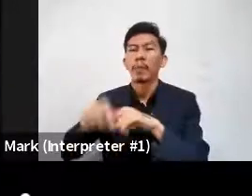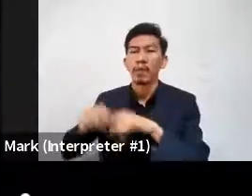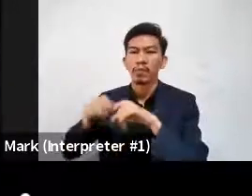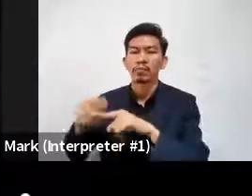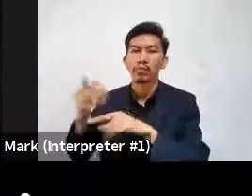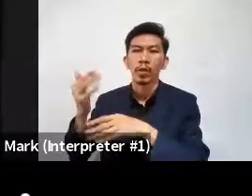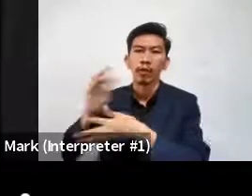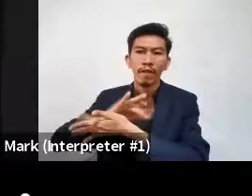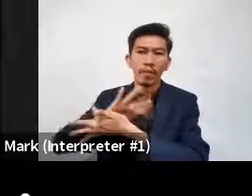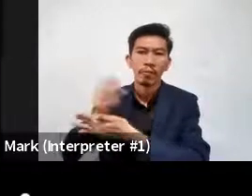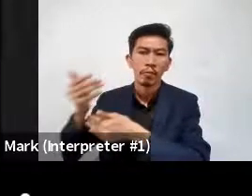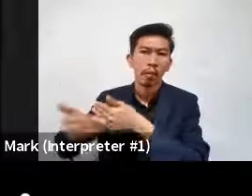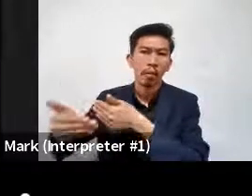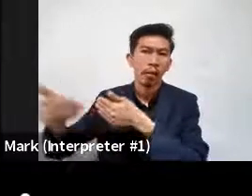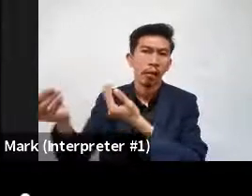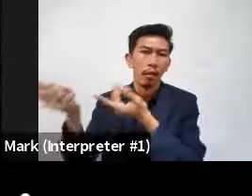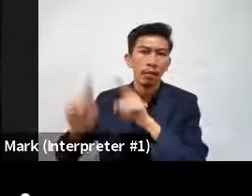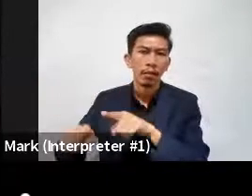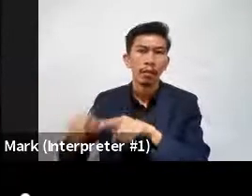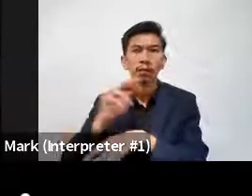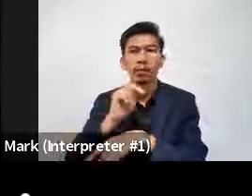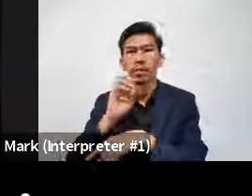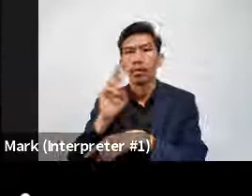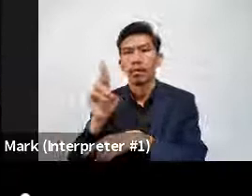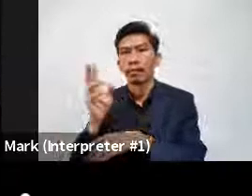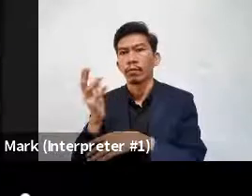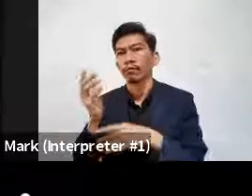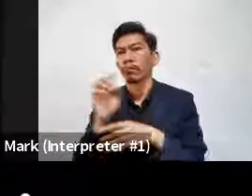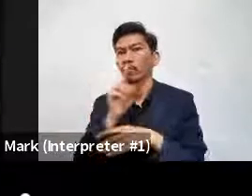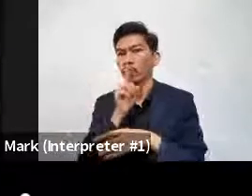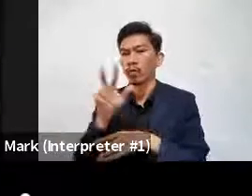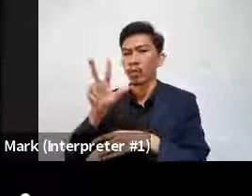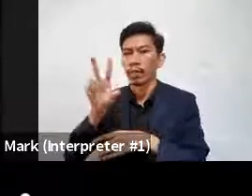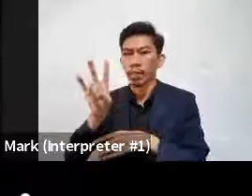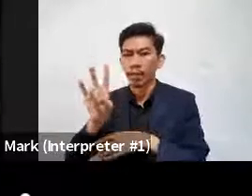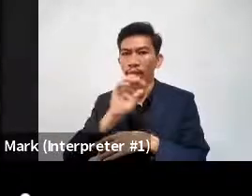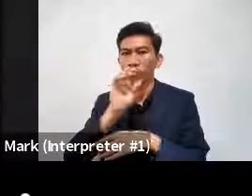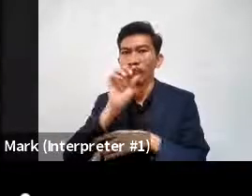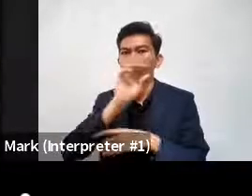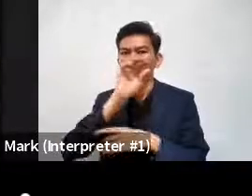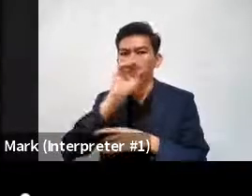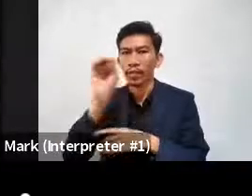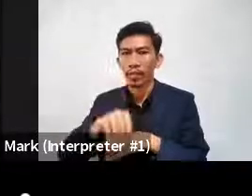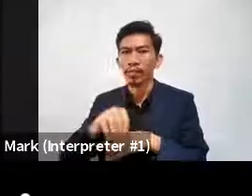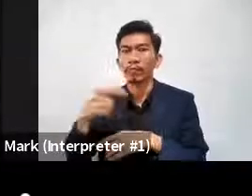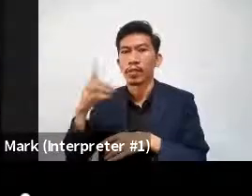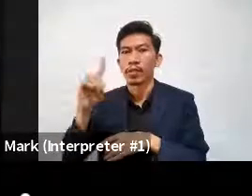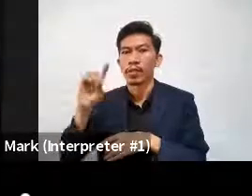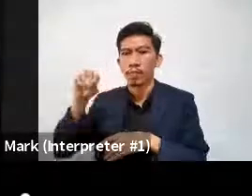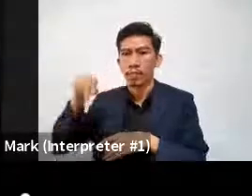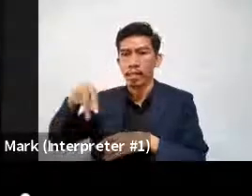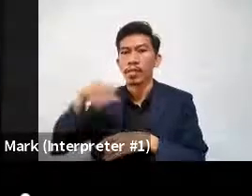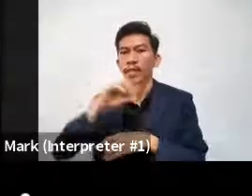in the next few months. Metro Manila accounts for 37.5% GDP and Luzon